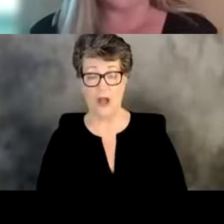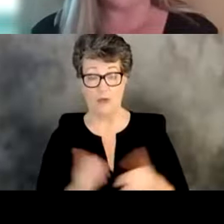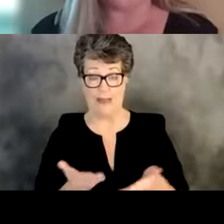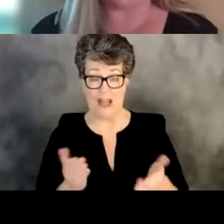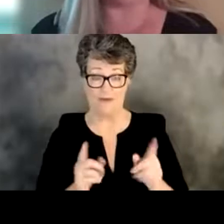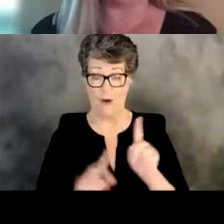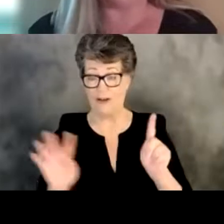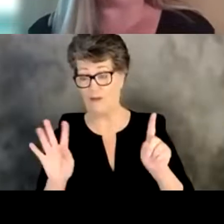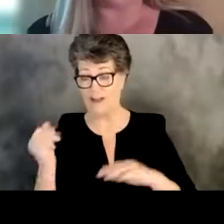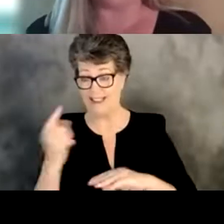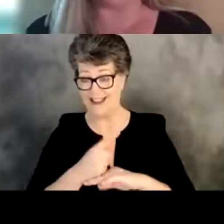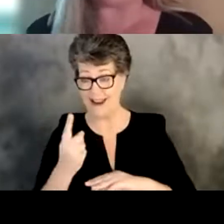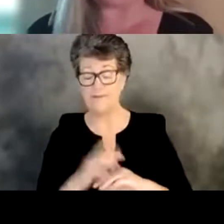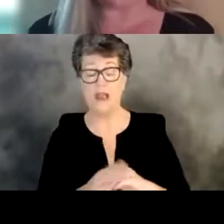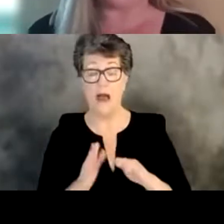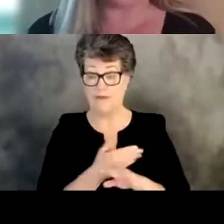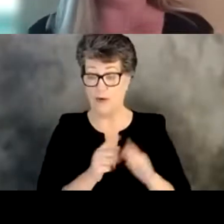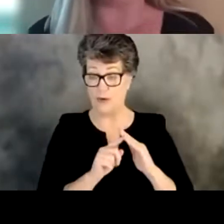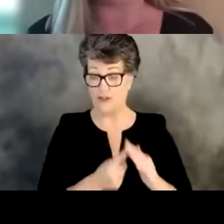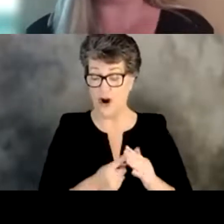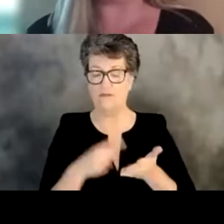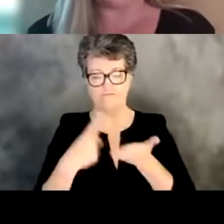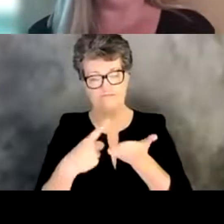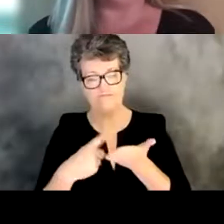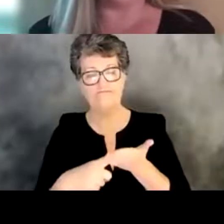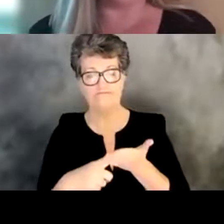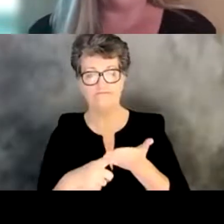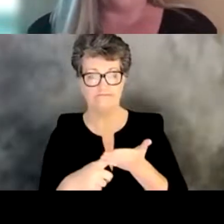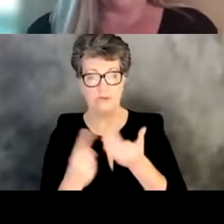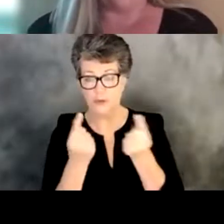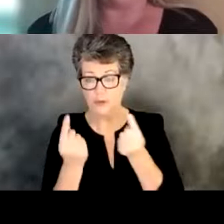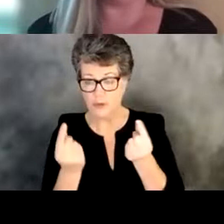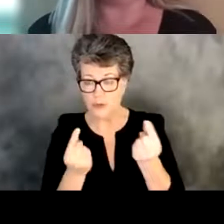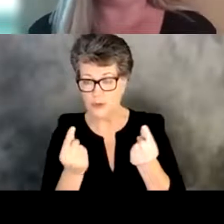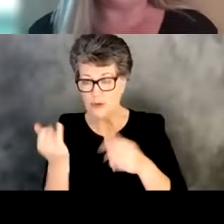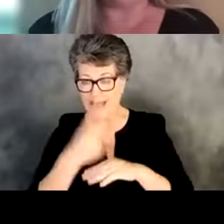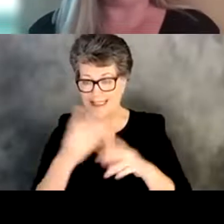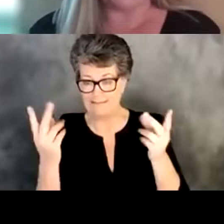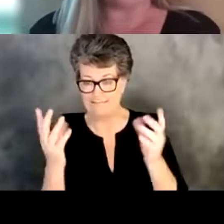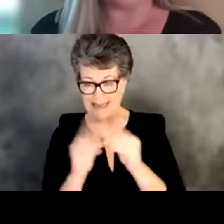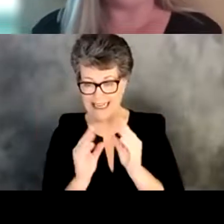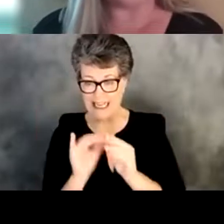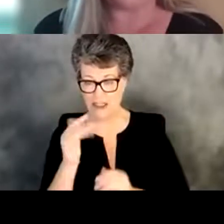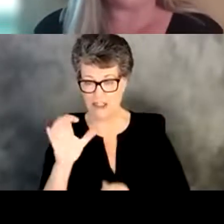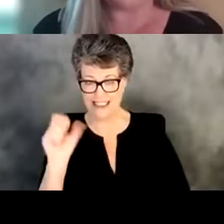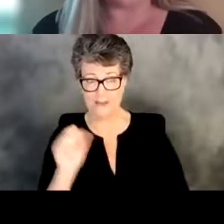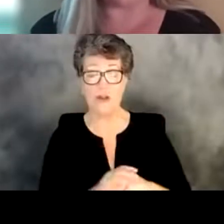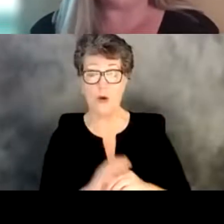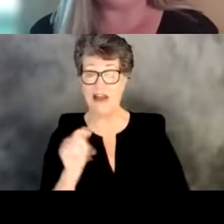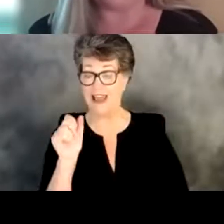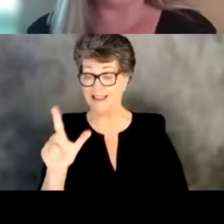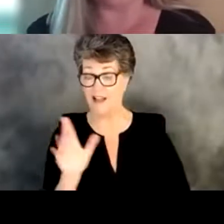to 4. And before we get started, I'd like to cover a couple of logistics items. So first of all, we do have American Sign